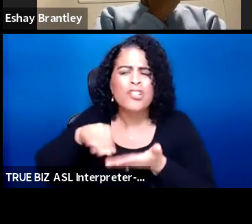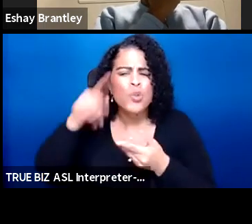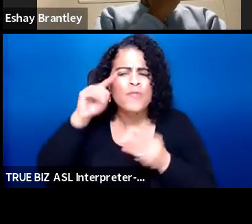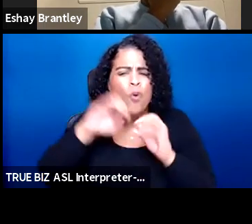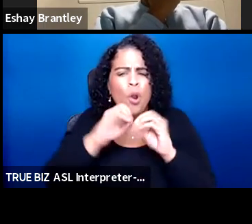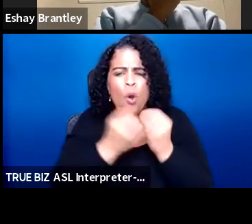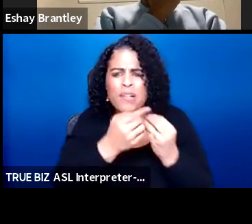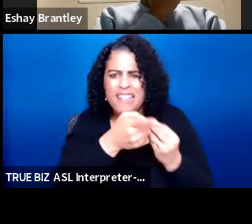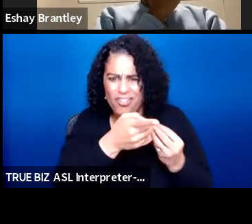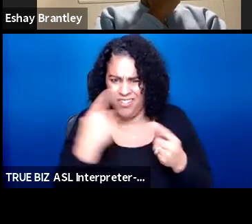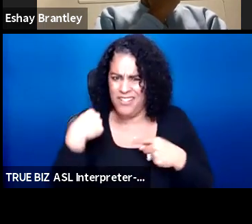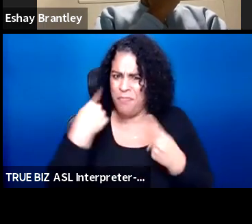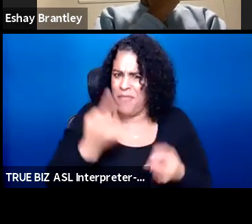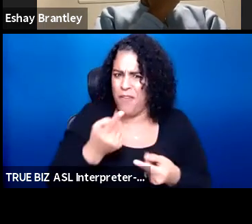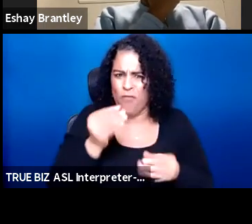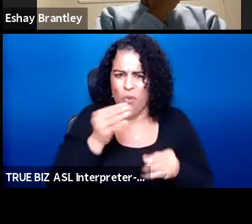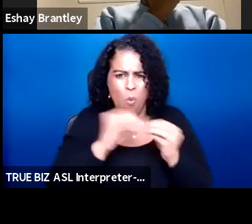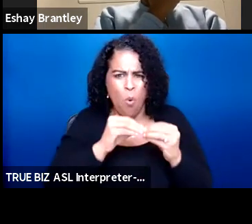50 years?